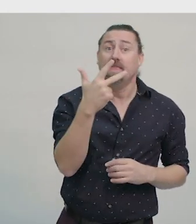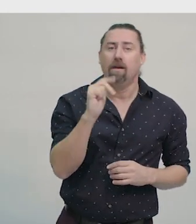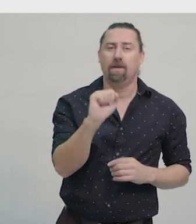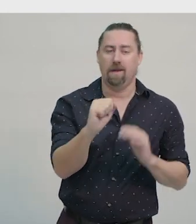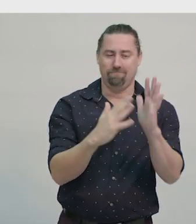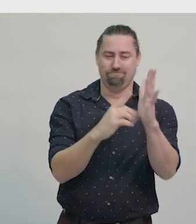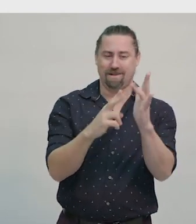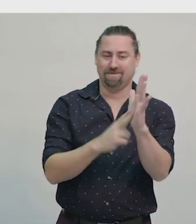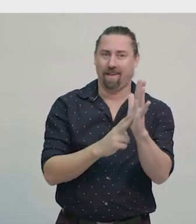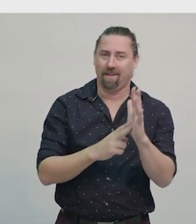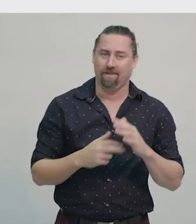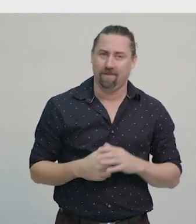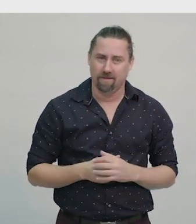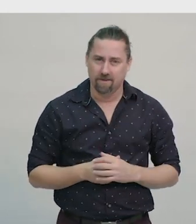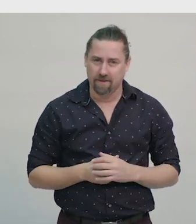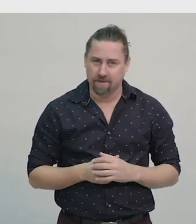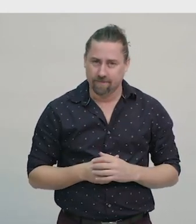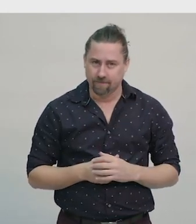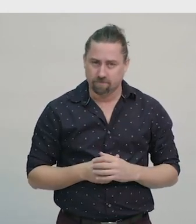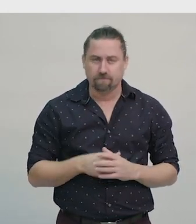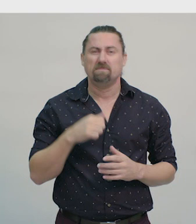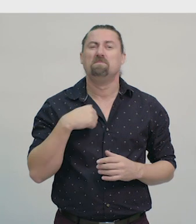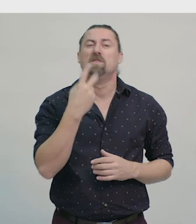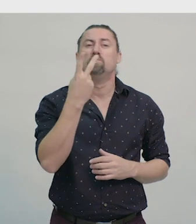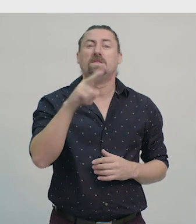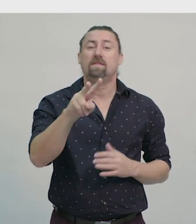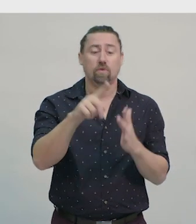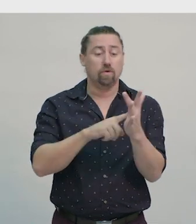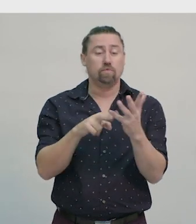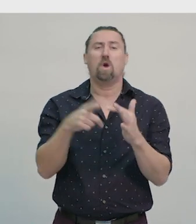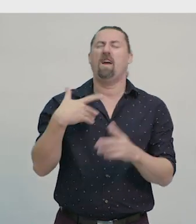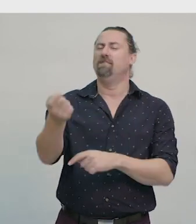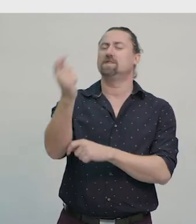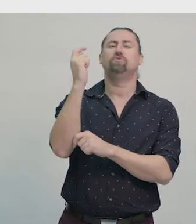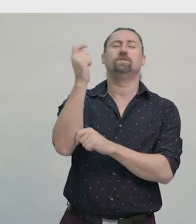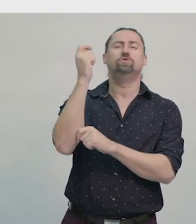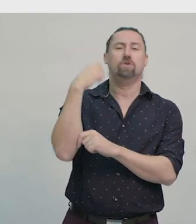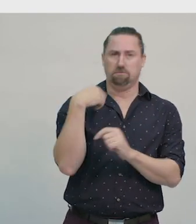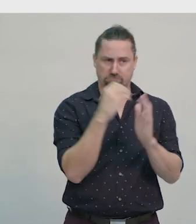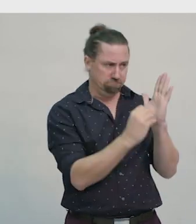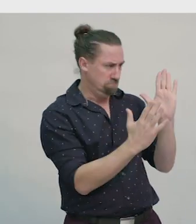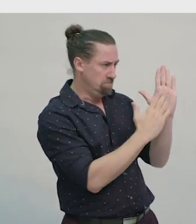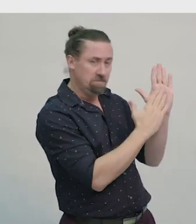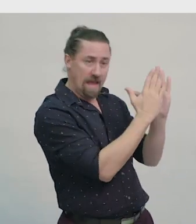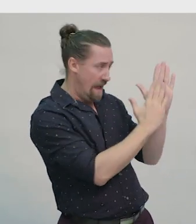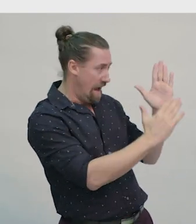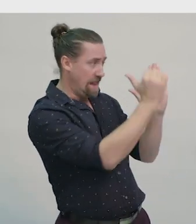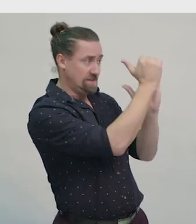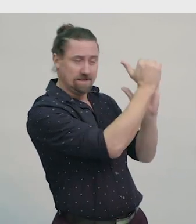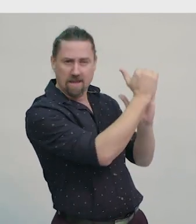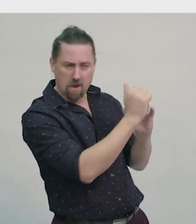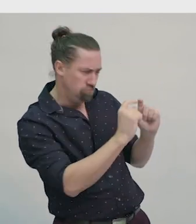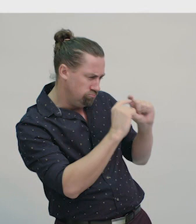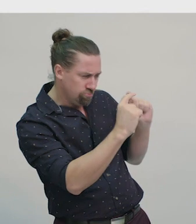Monday. To remember I'm going fishing on the 20th, I'll write it in the calendar and draw a big fish.